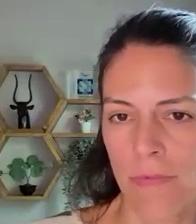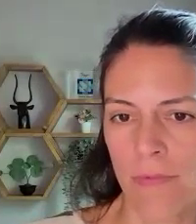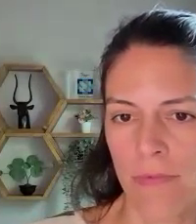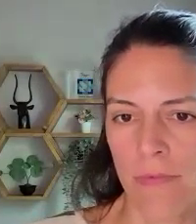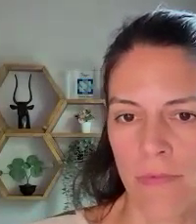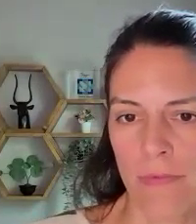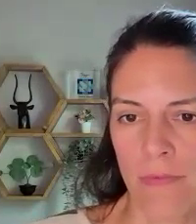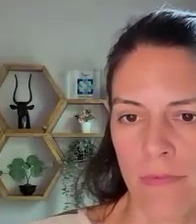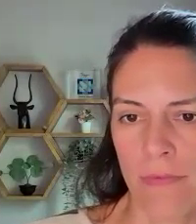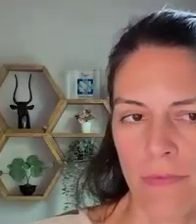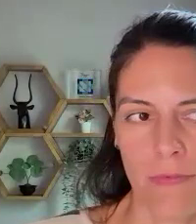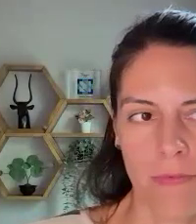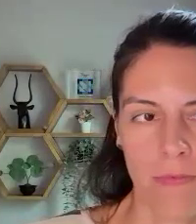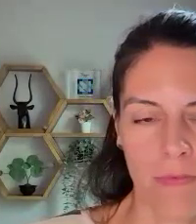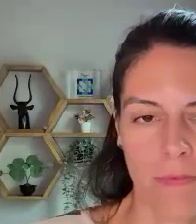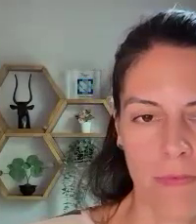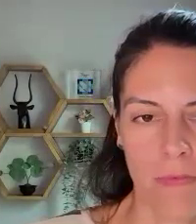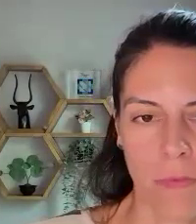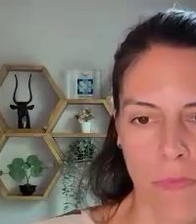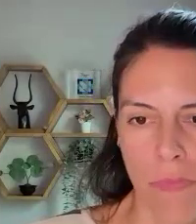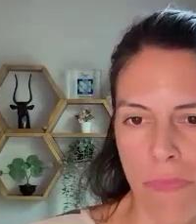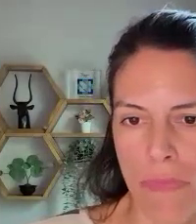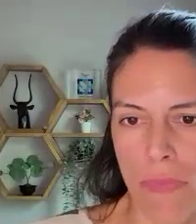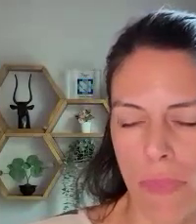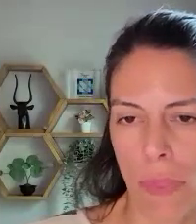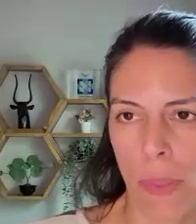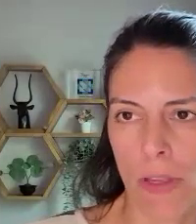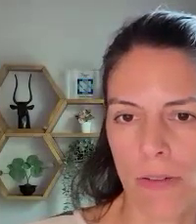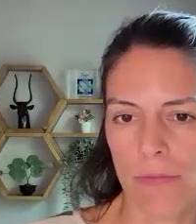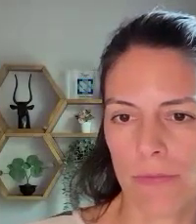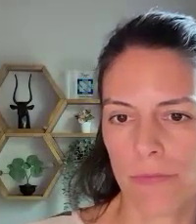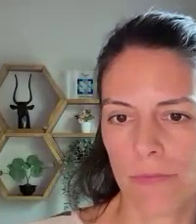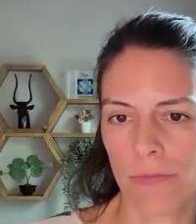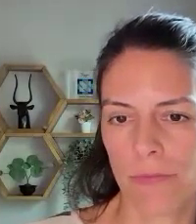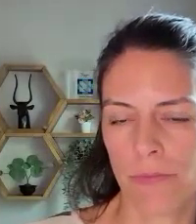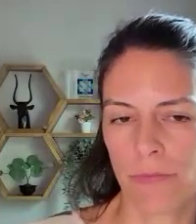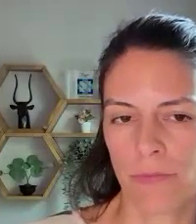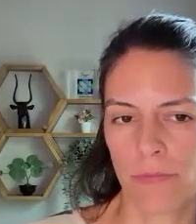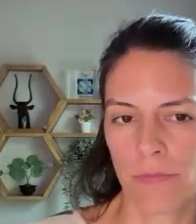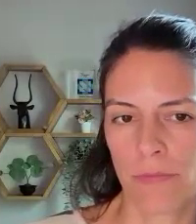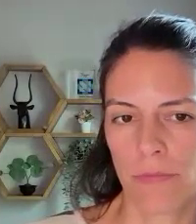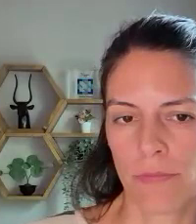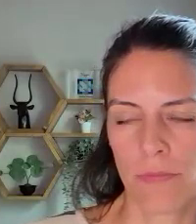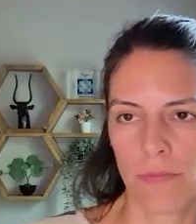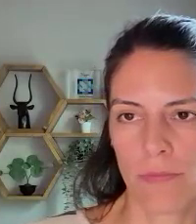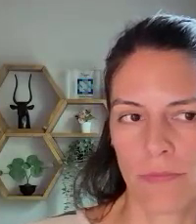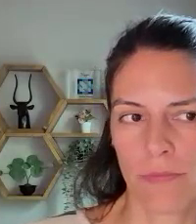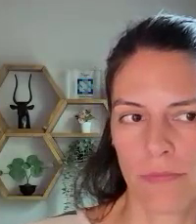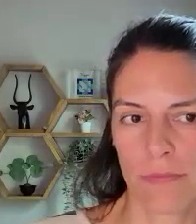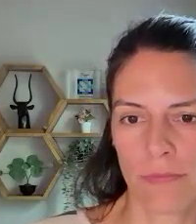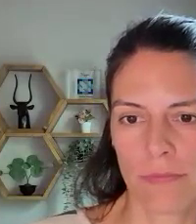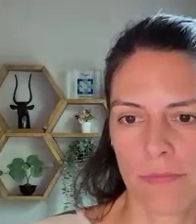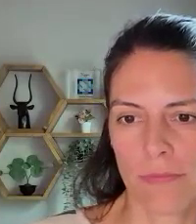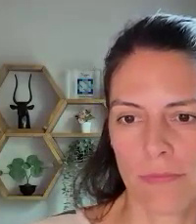initiative monthly meeting. If it's your first time around, we would love you to introduce